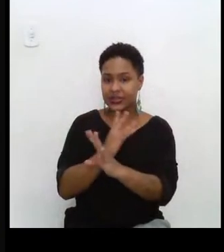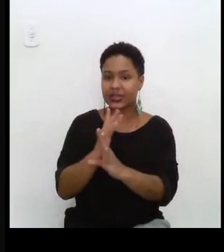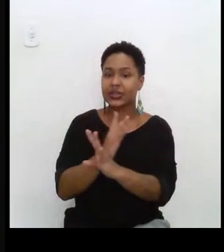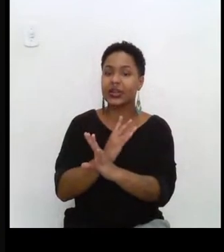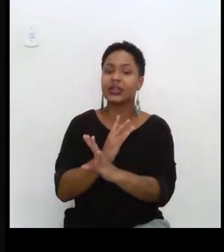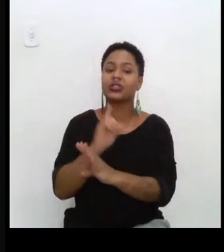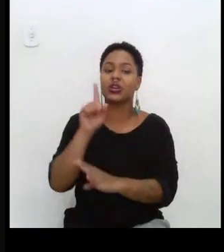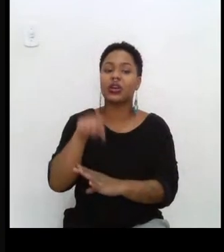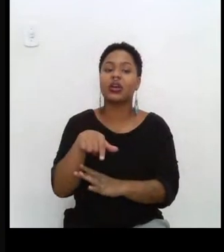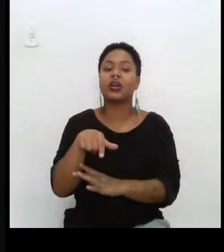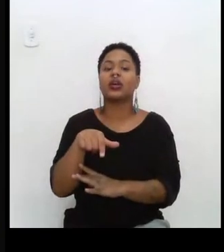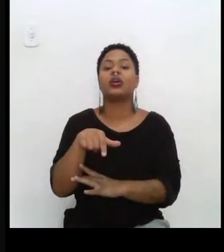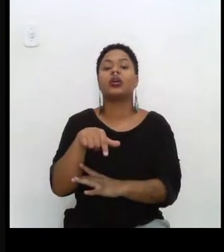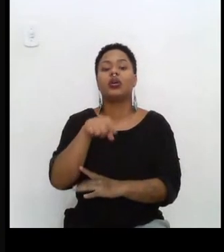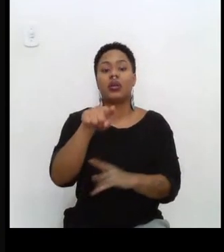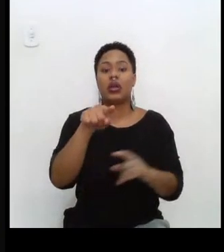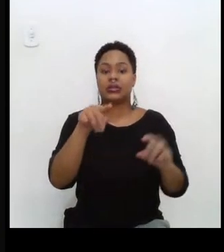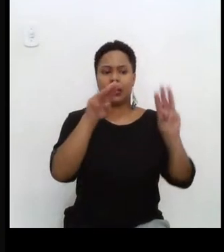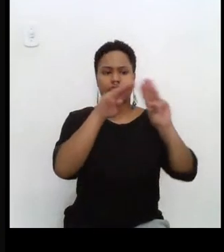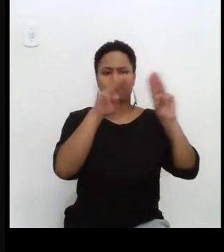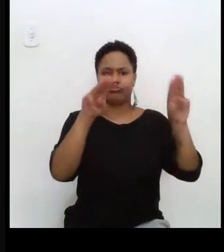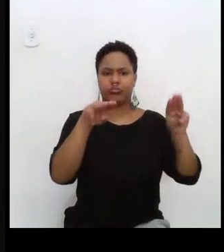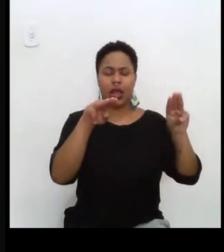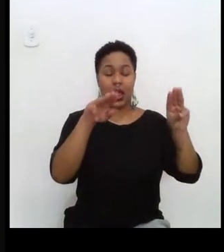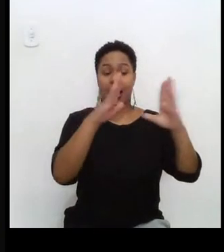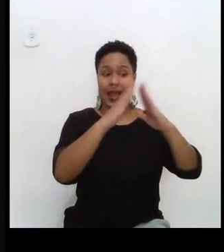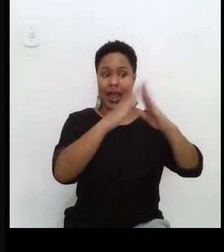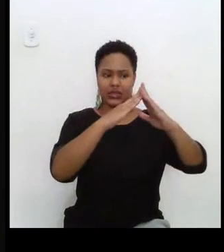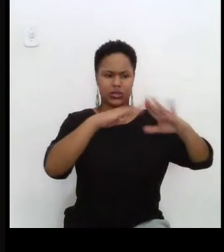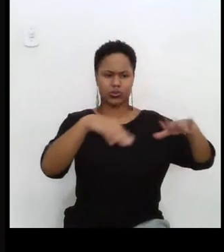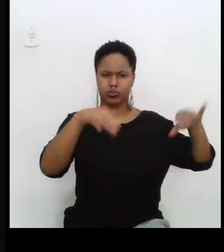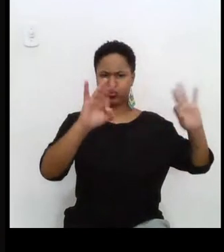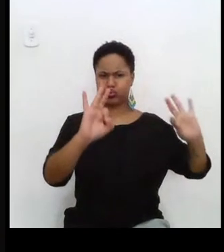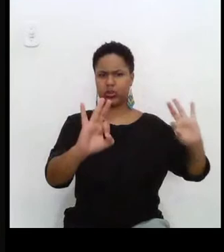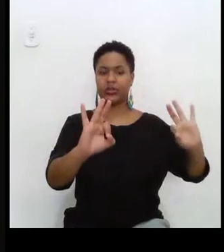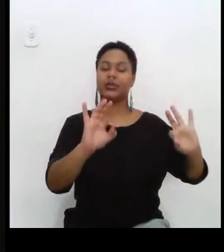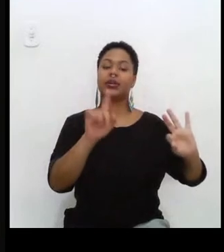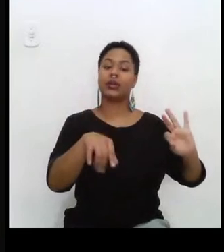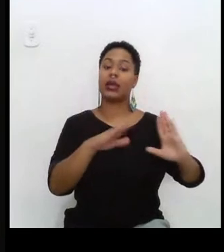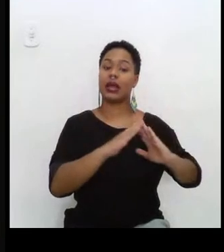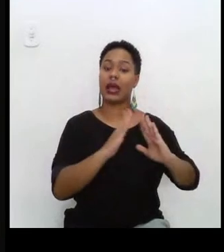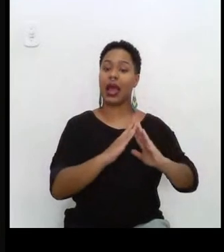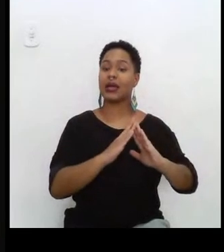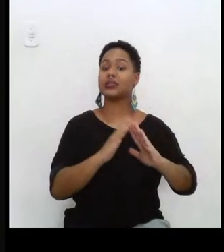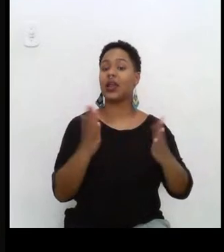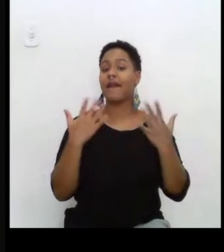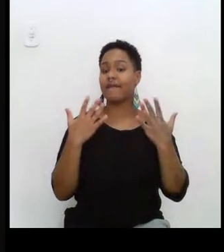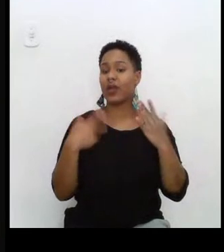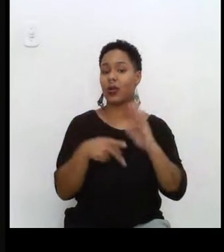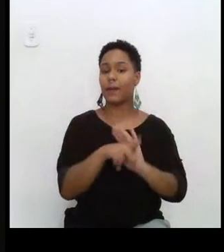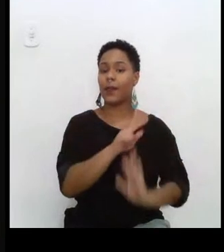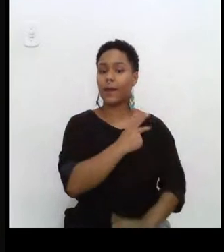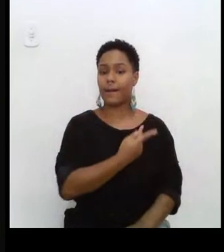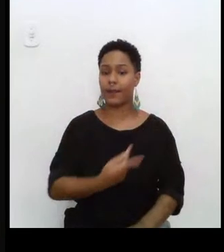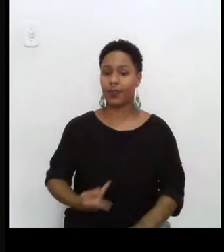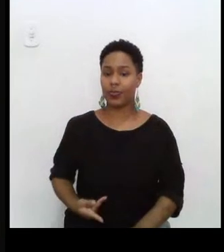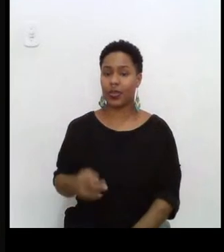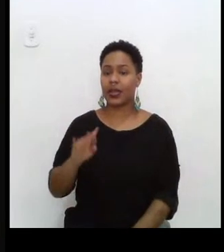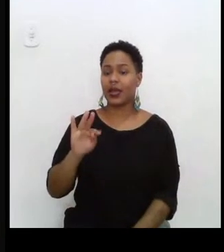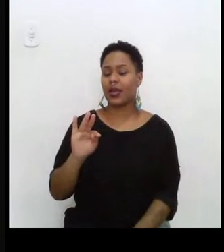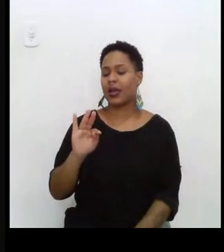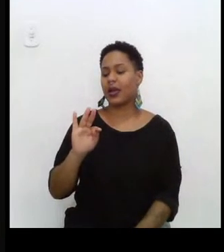últimas ocasionais waleron Auguste roquemont of style and location of house music